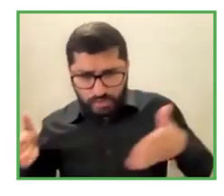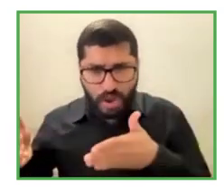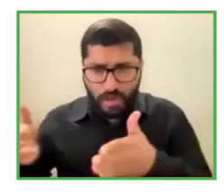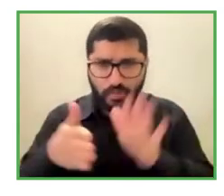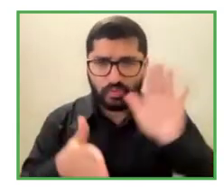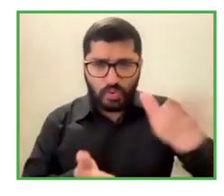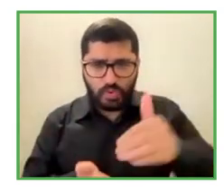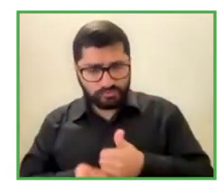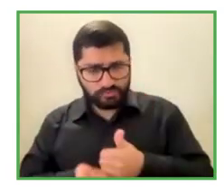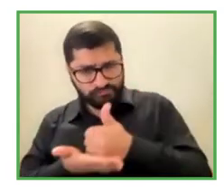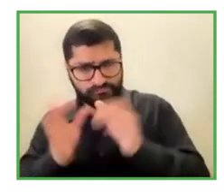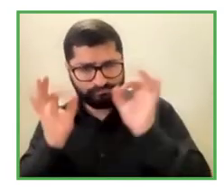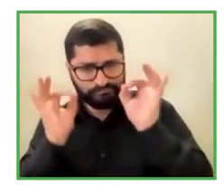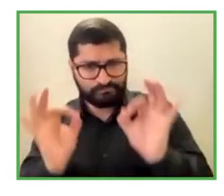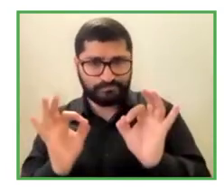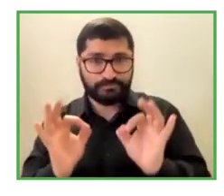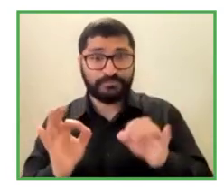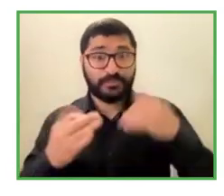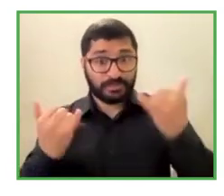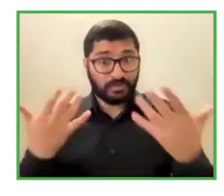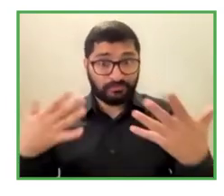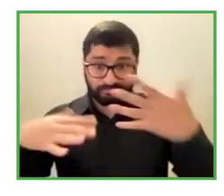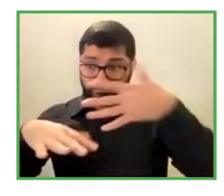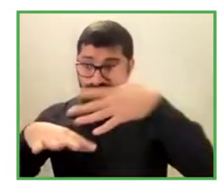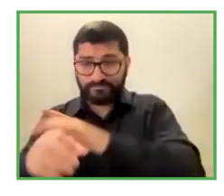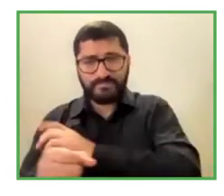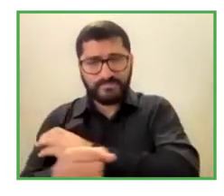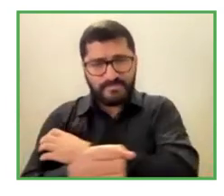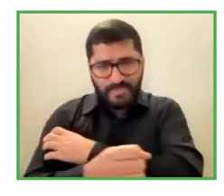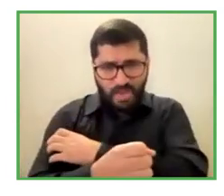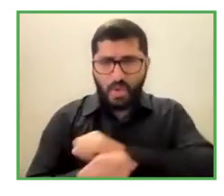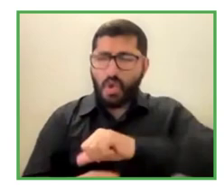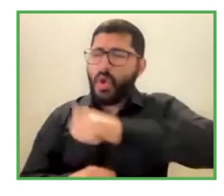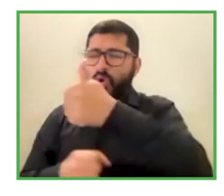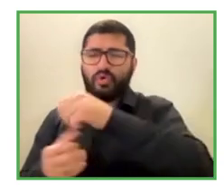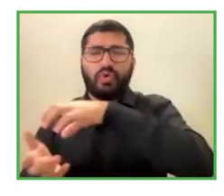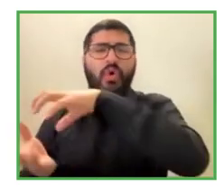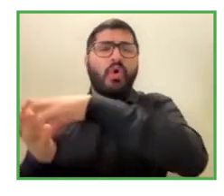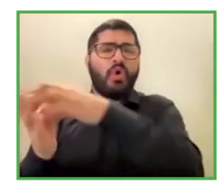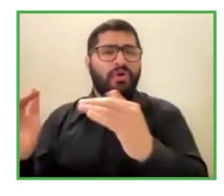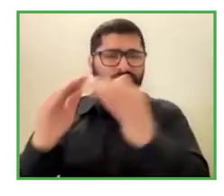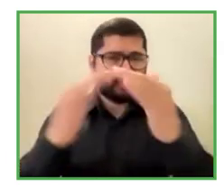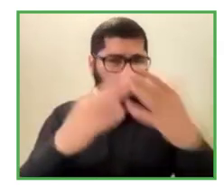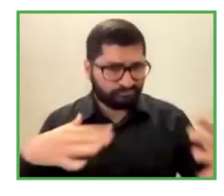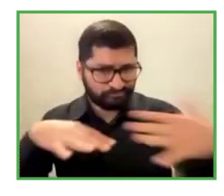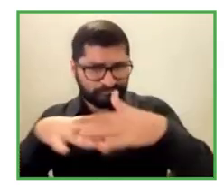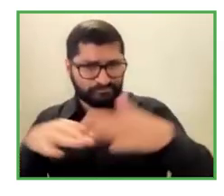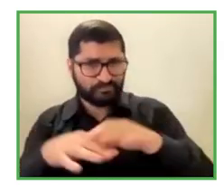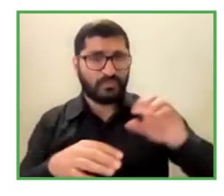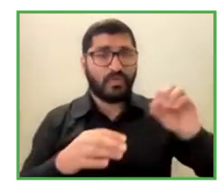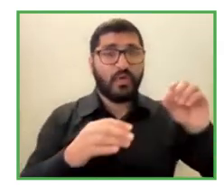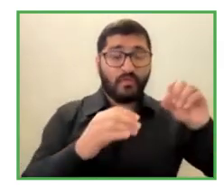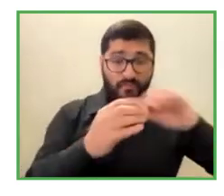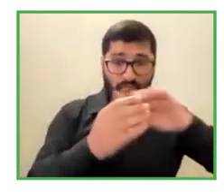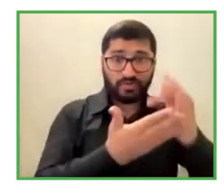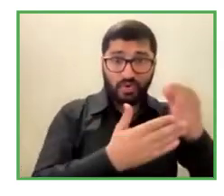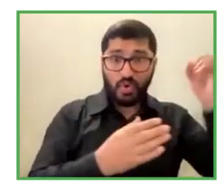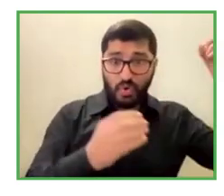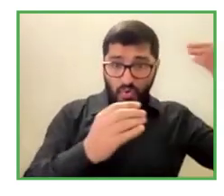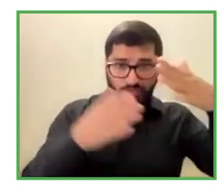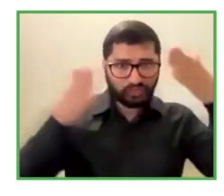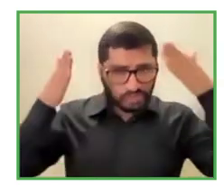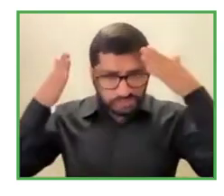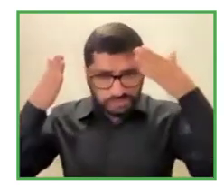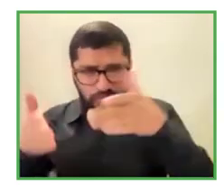incredible organization like Foundation Luz, and focusing on utilizing technology developed by persons